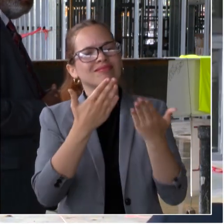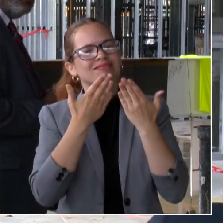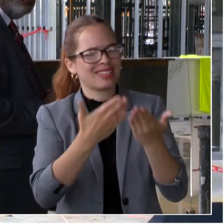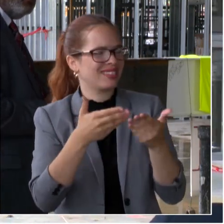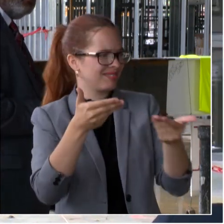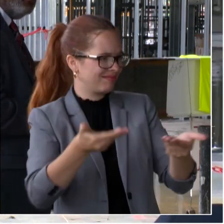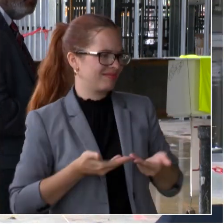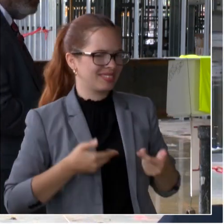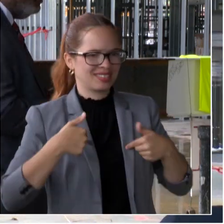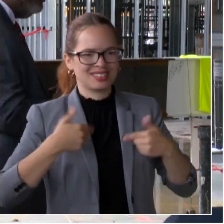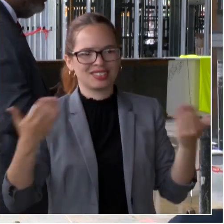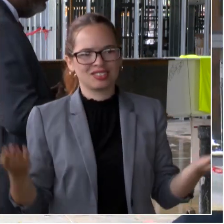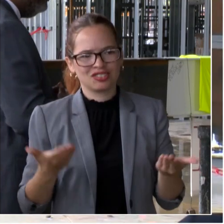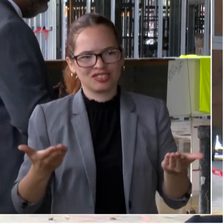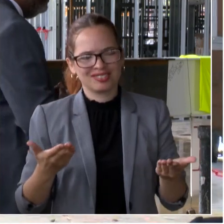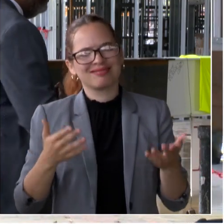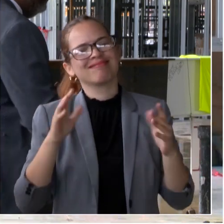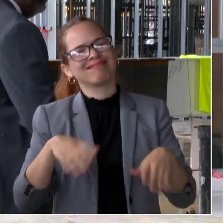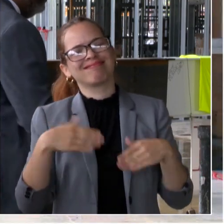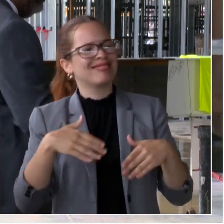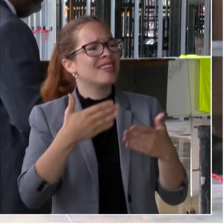role in operating this hospital.